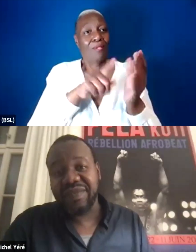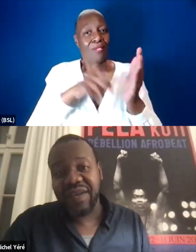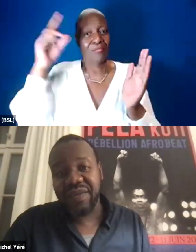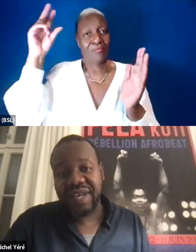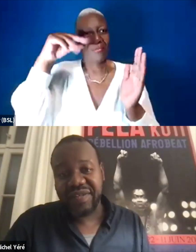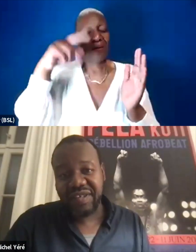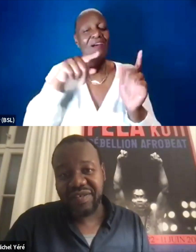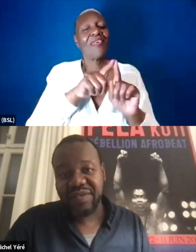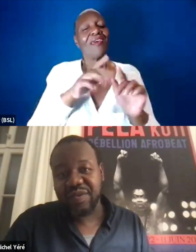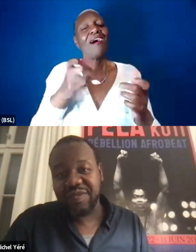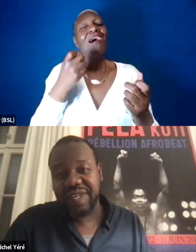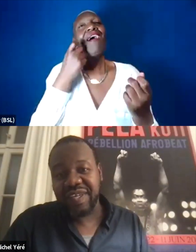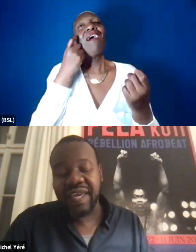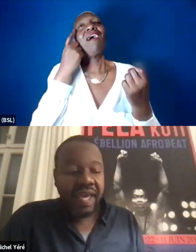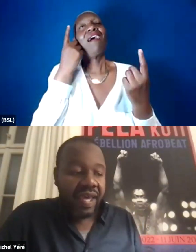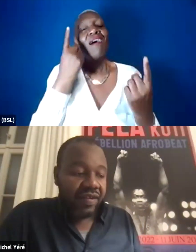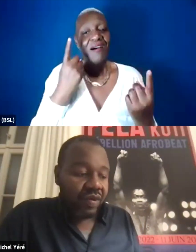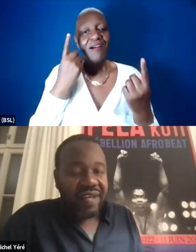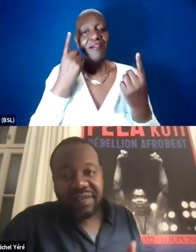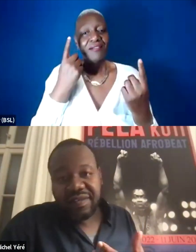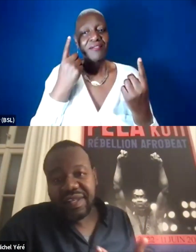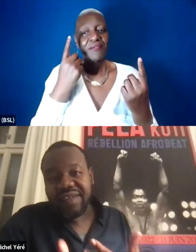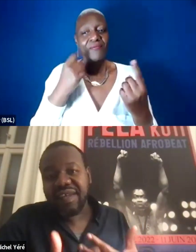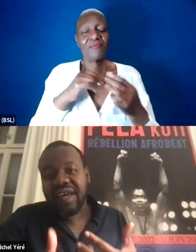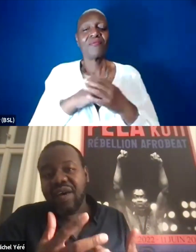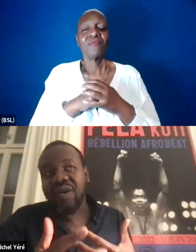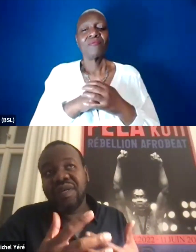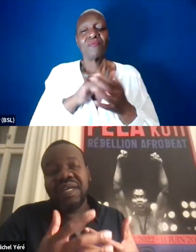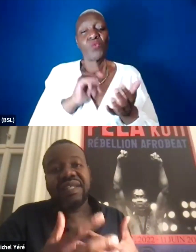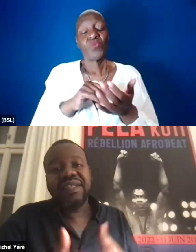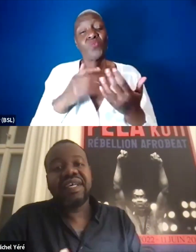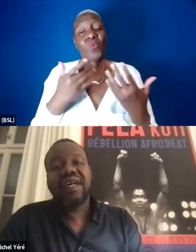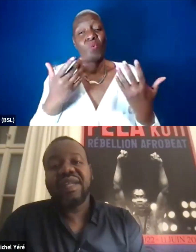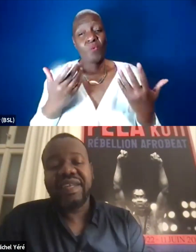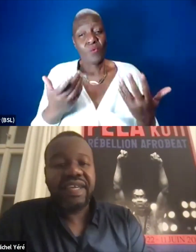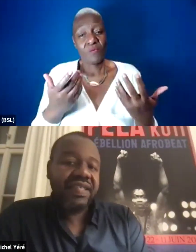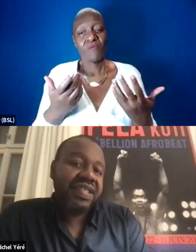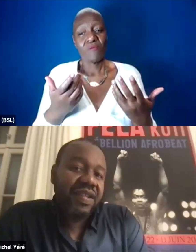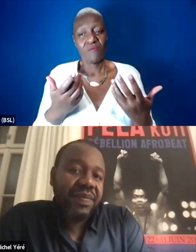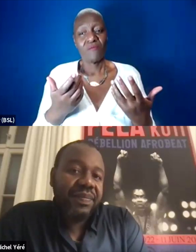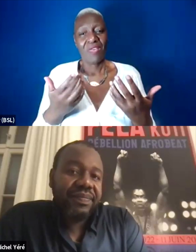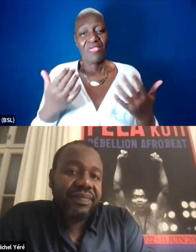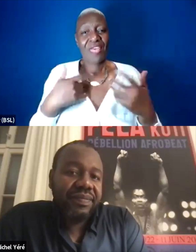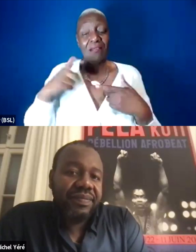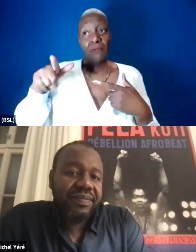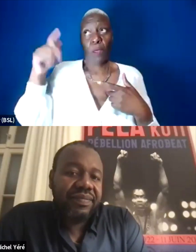very gratifying realization, so to speak. So that is how they engage each